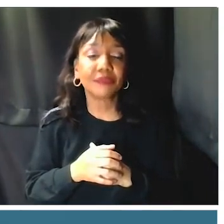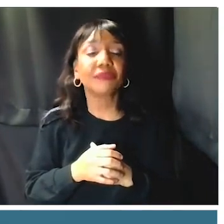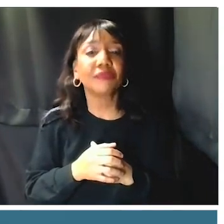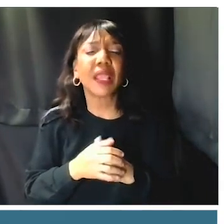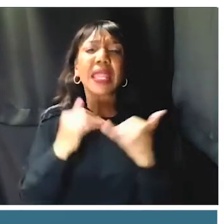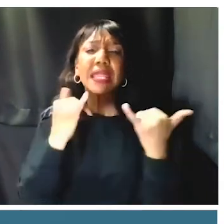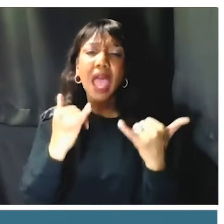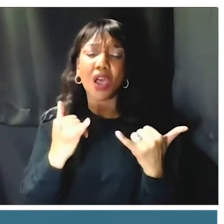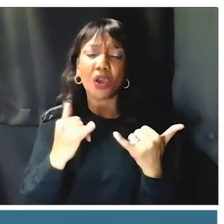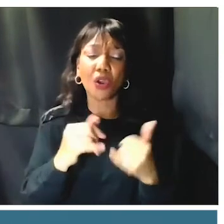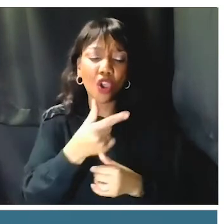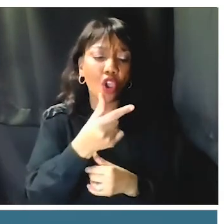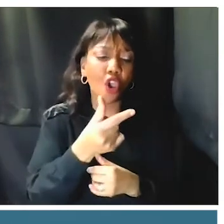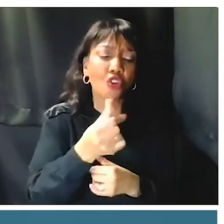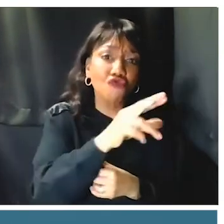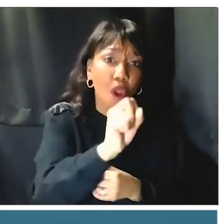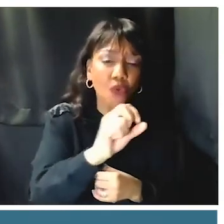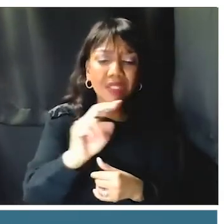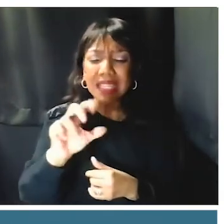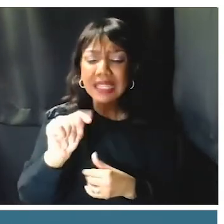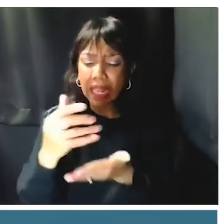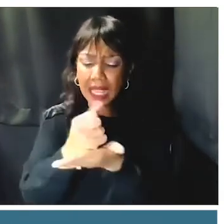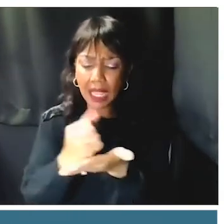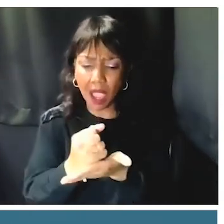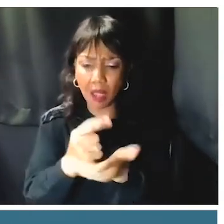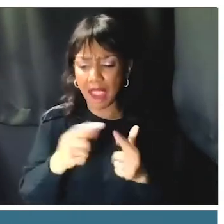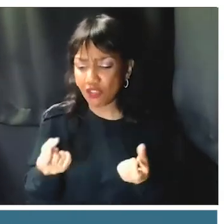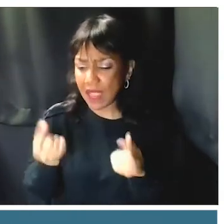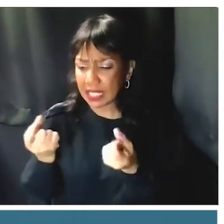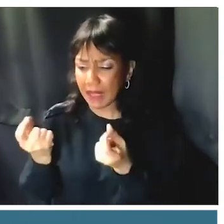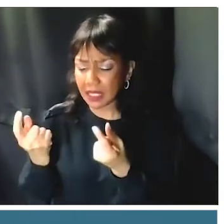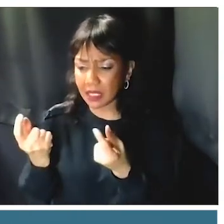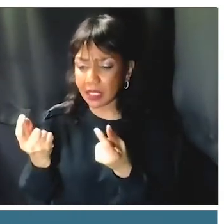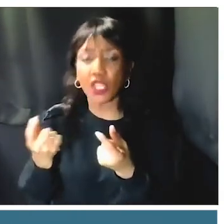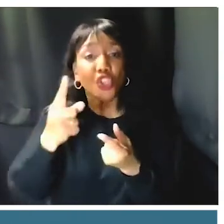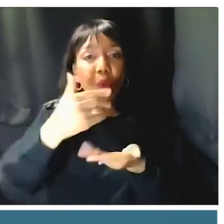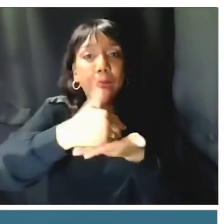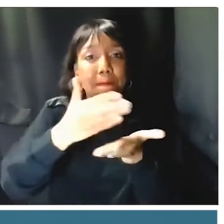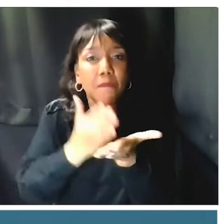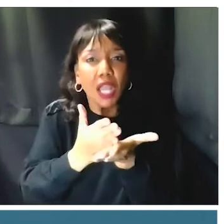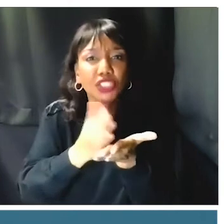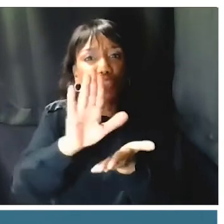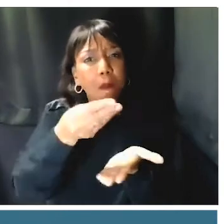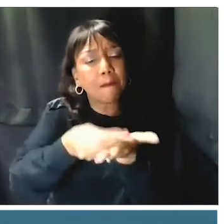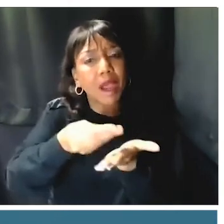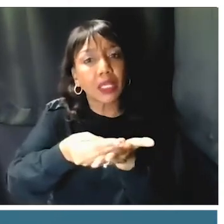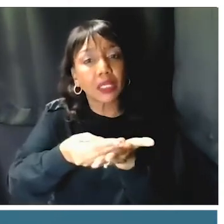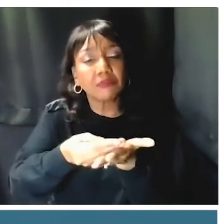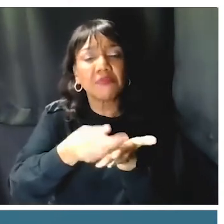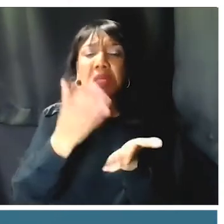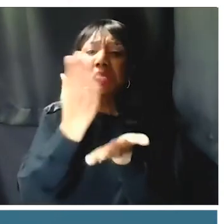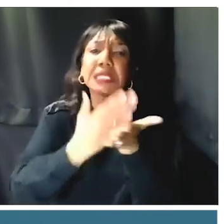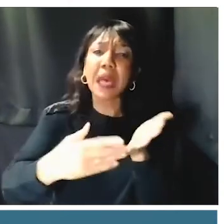As you consider your gross and net income and your expenses, you can begin to budget your money.